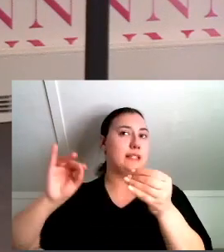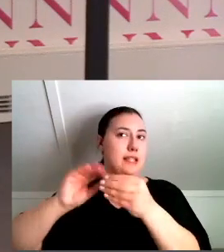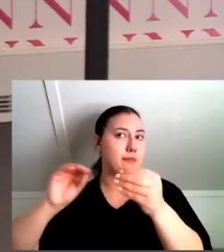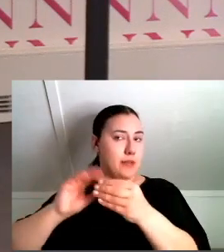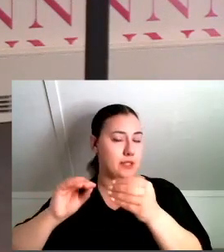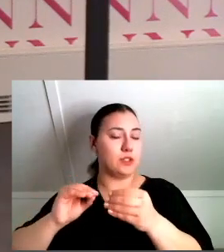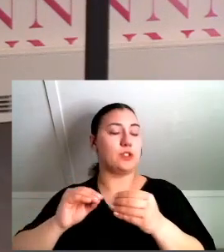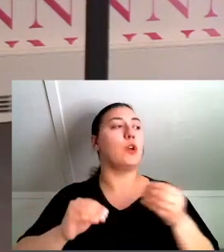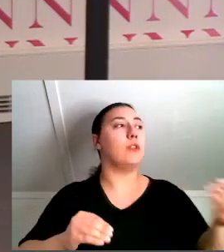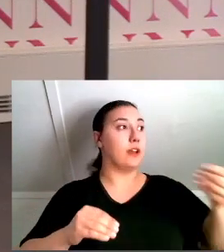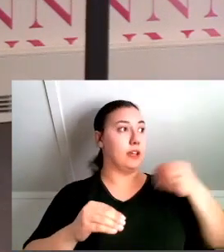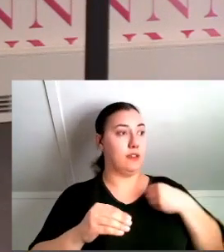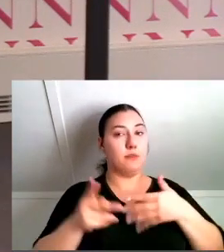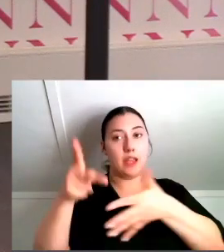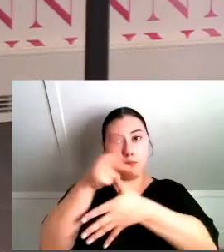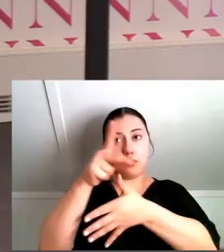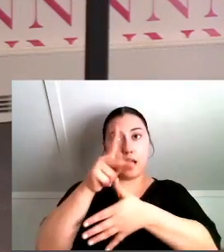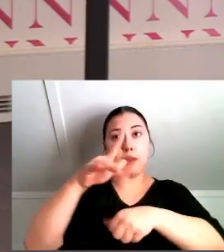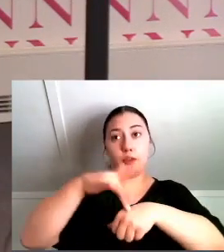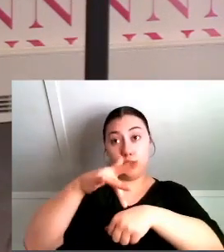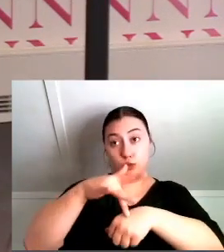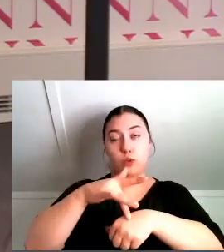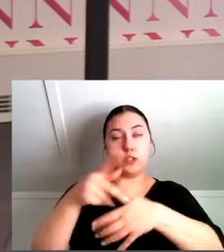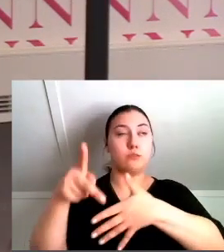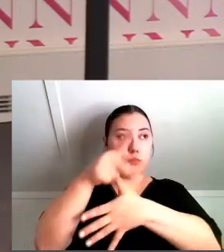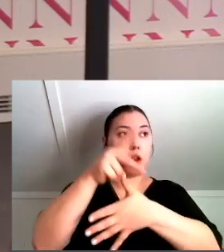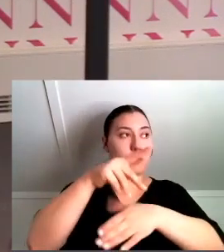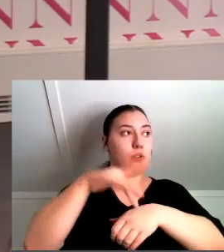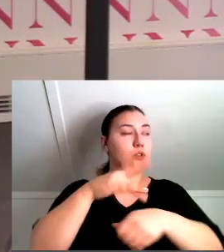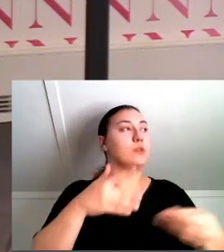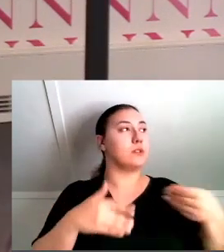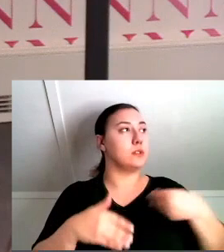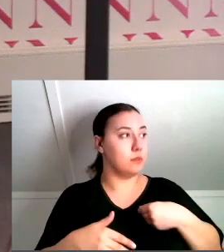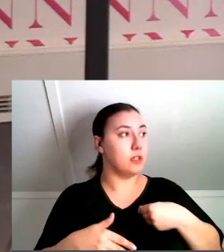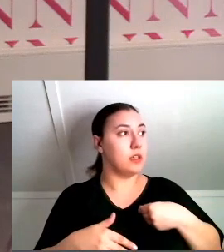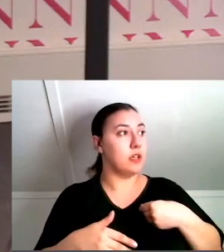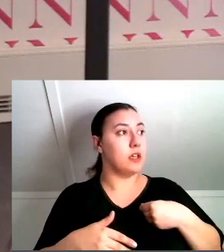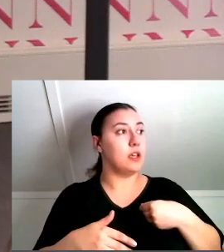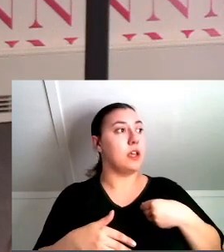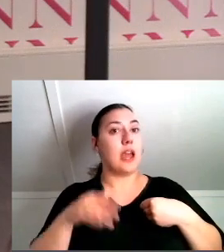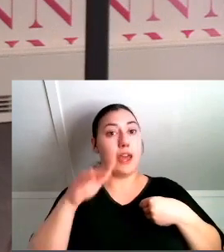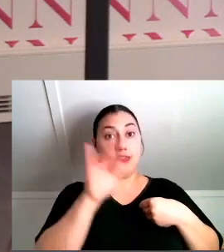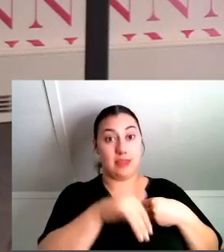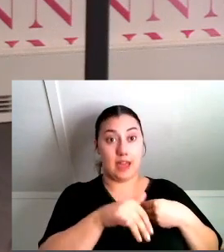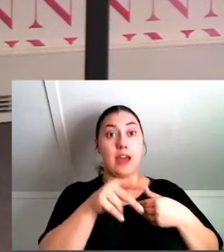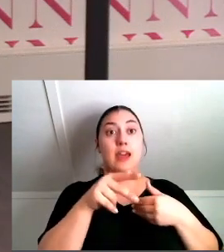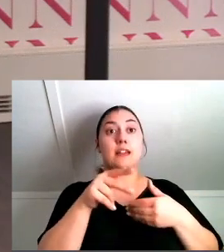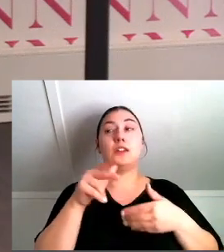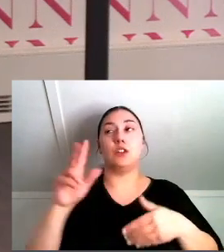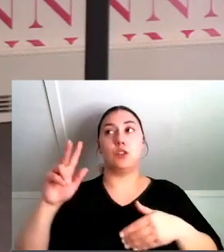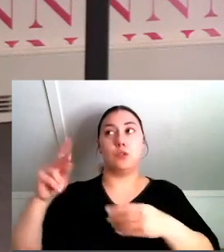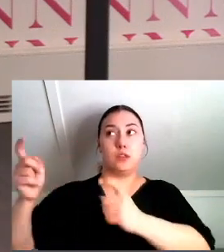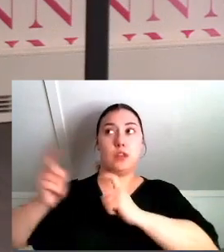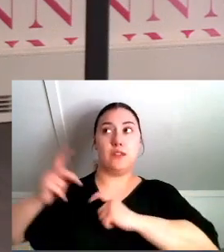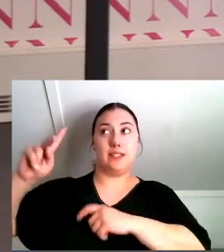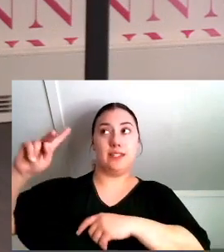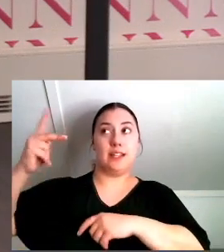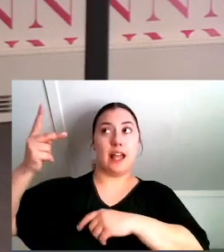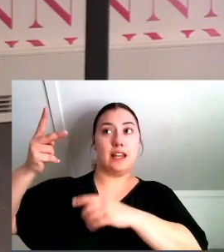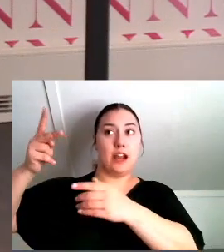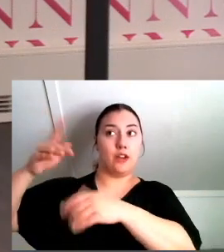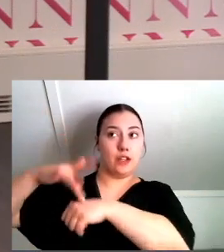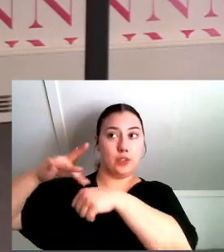the archive, and you would marry that primary source document with secondary sources to tell a story. So say you